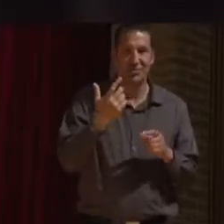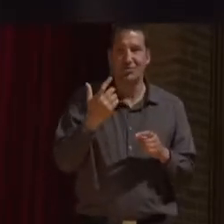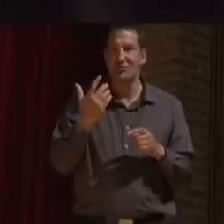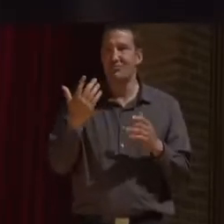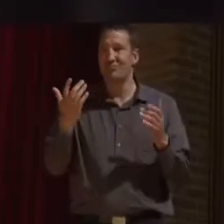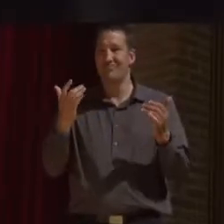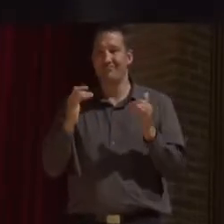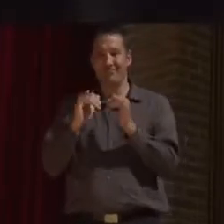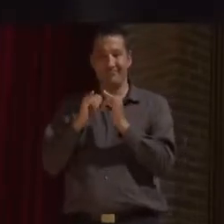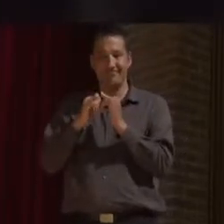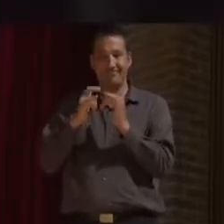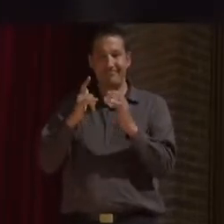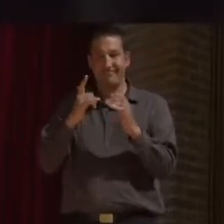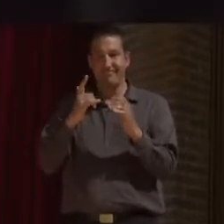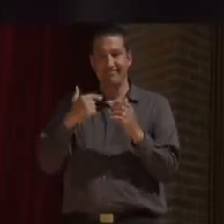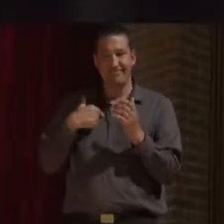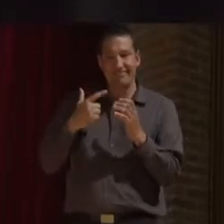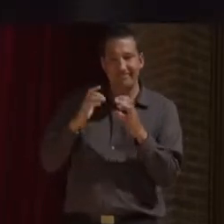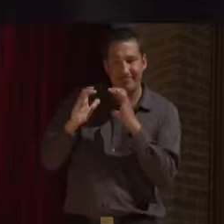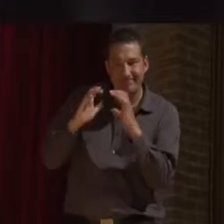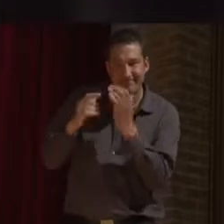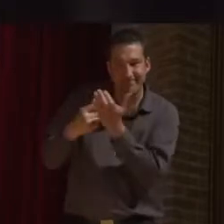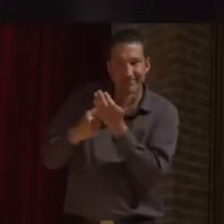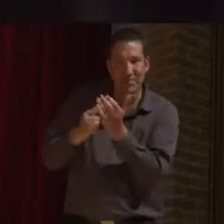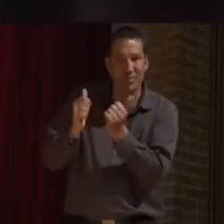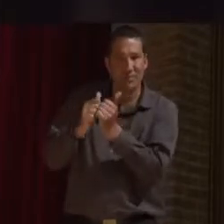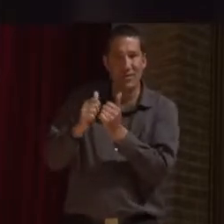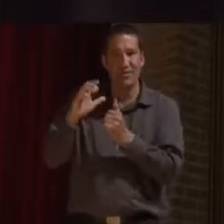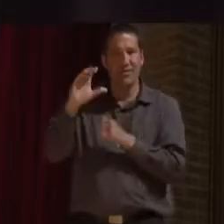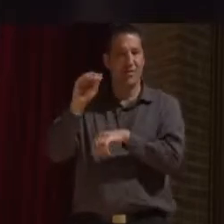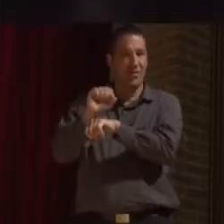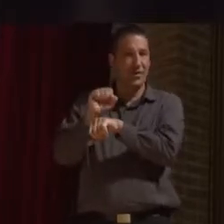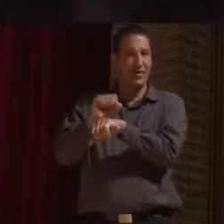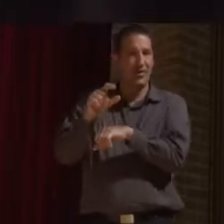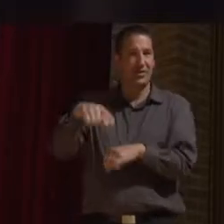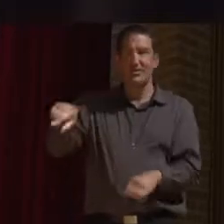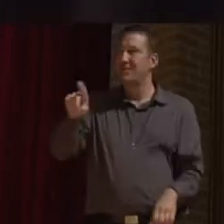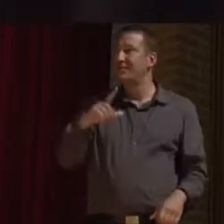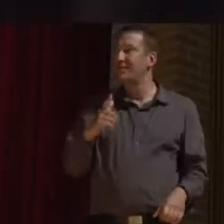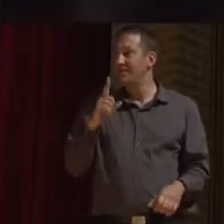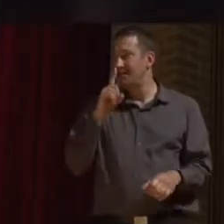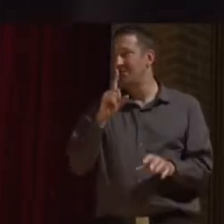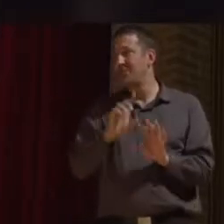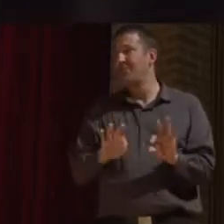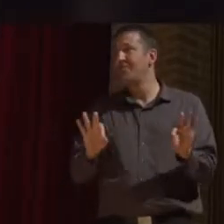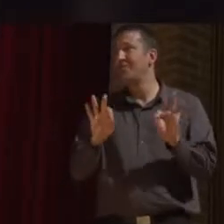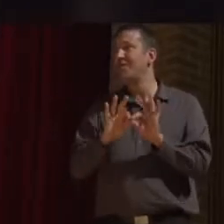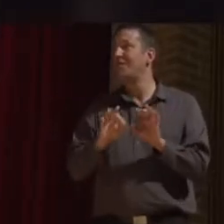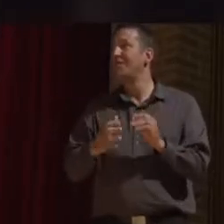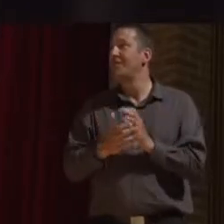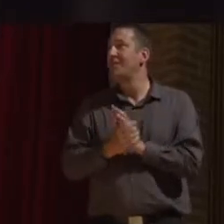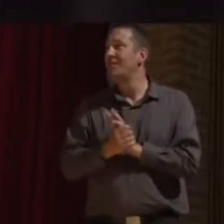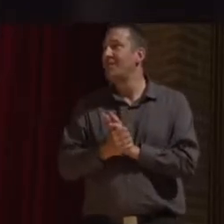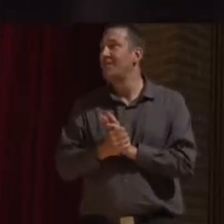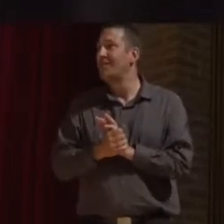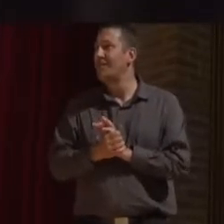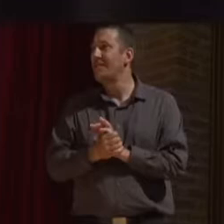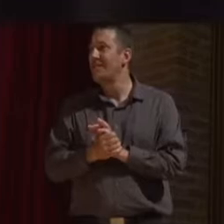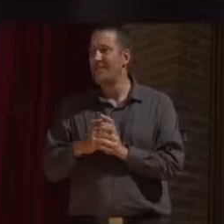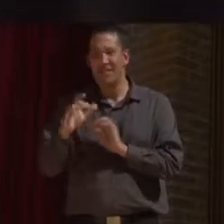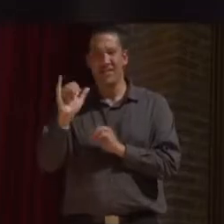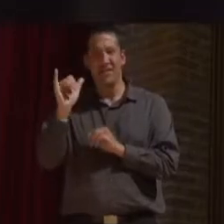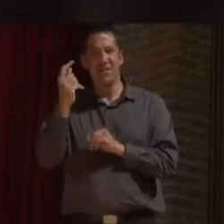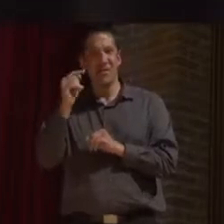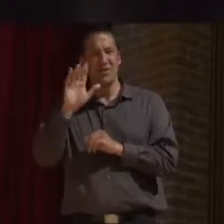how you're communicating to colleagues. I use a lot of phrases like, what's your 100%?